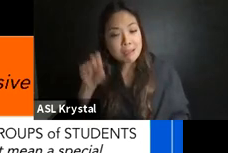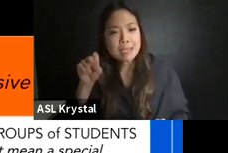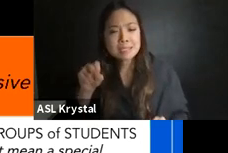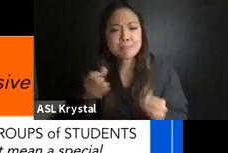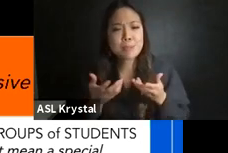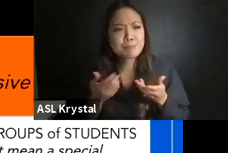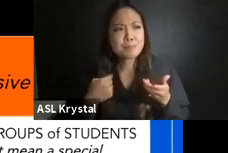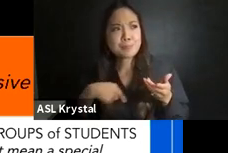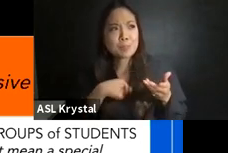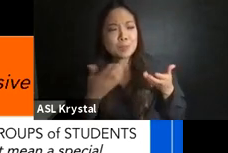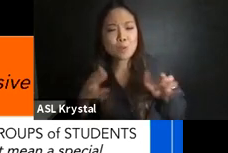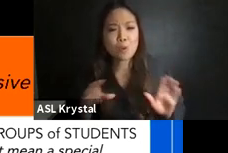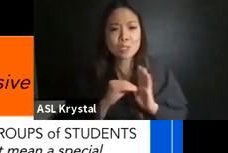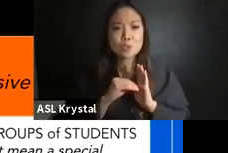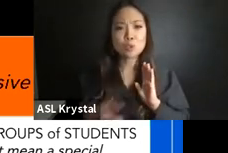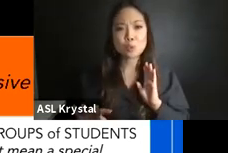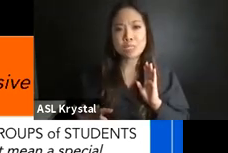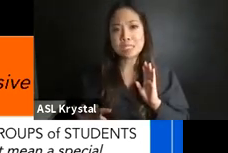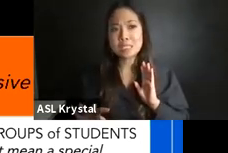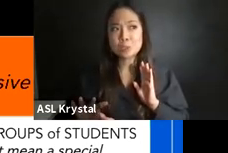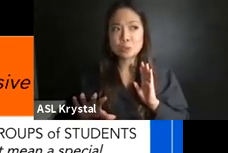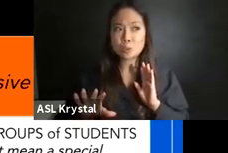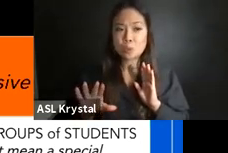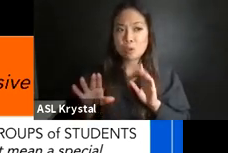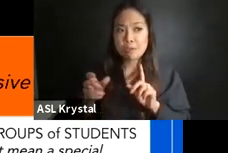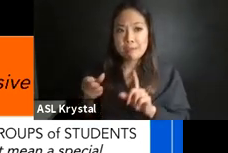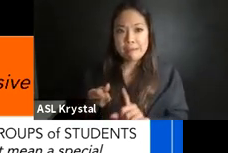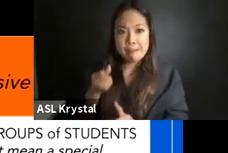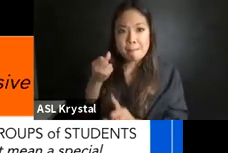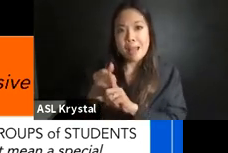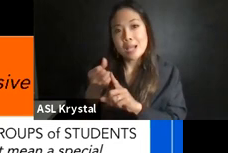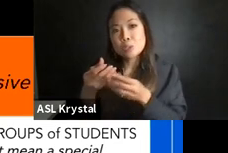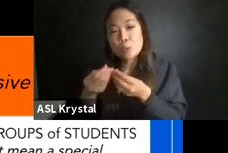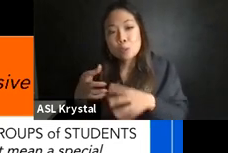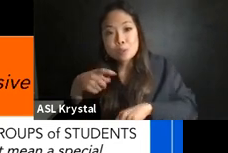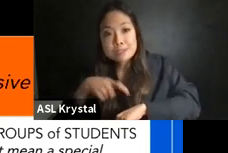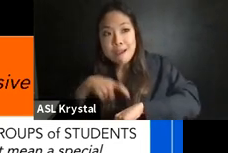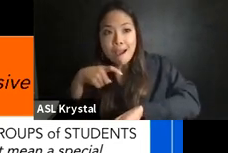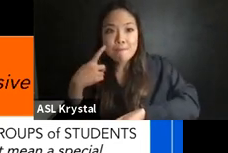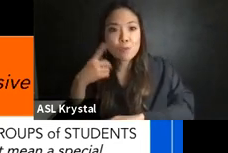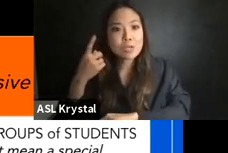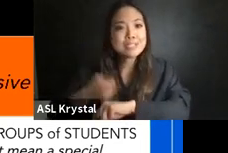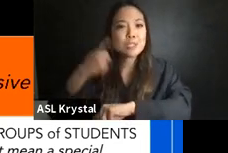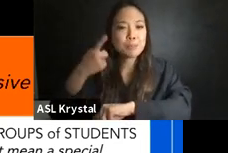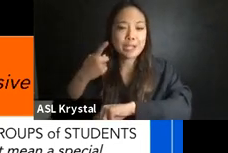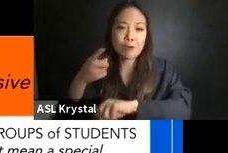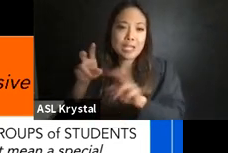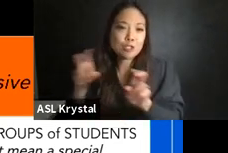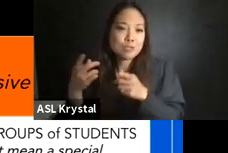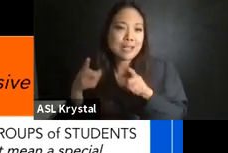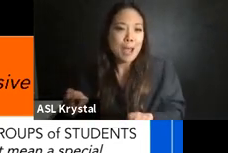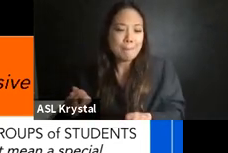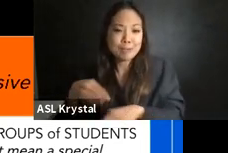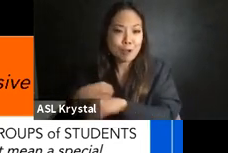be um be affected in terms of losing on time for disciplinary issues online so we really